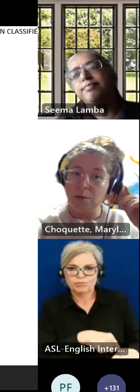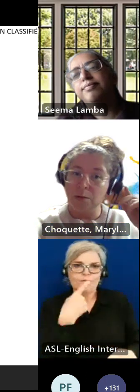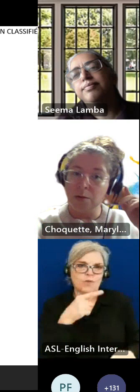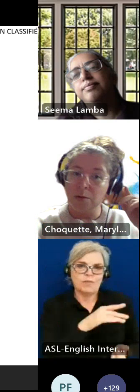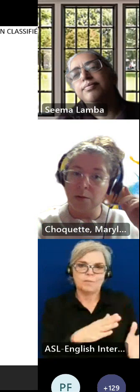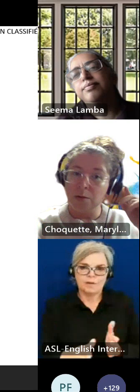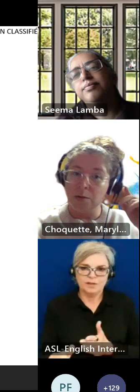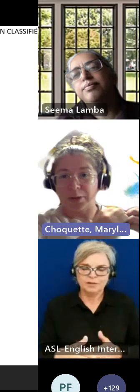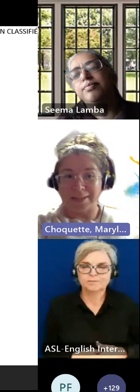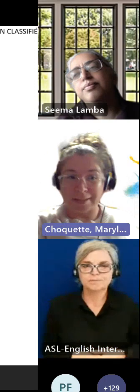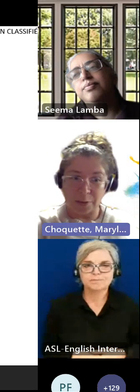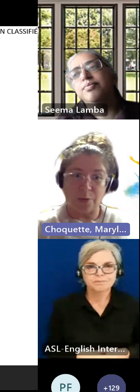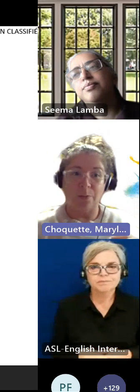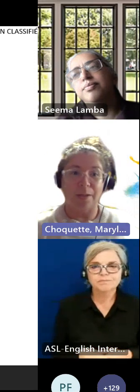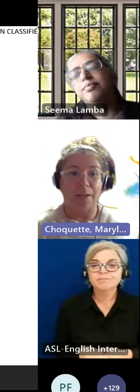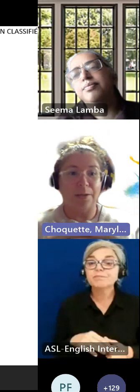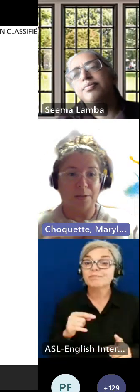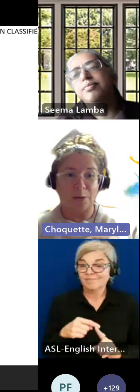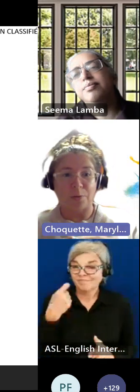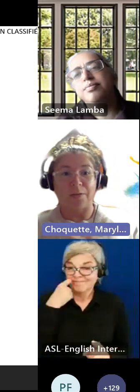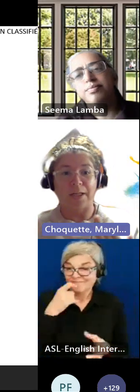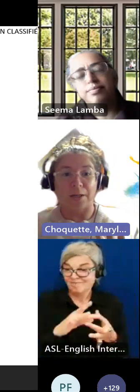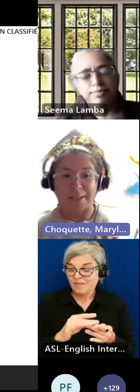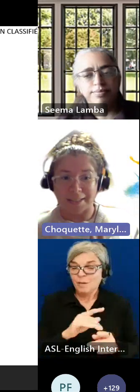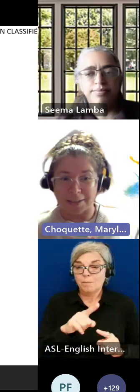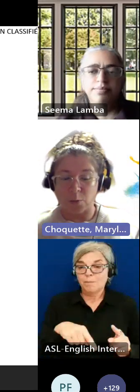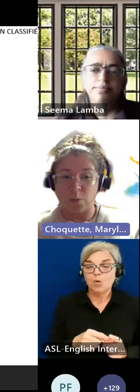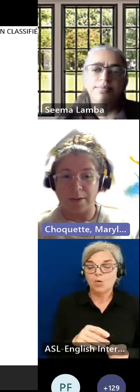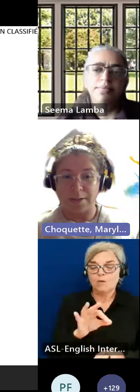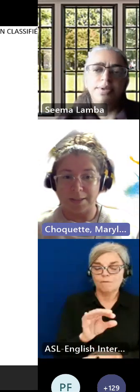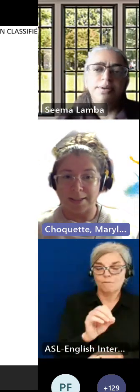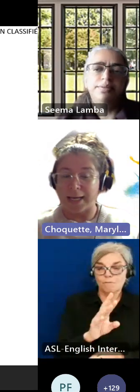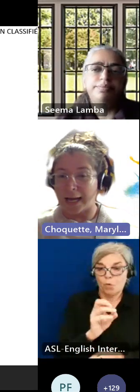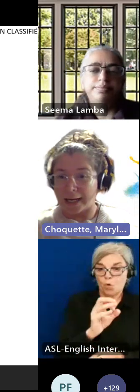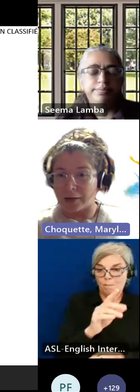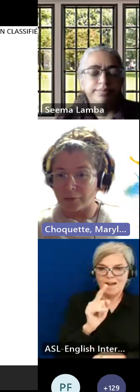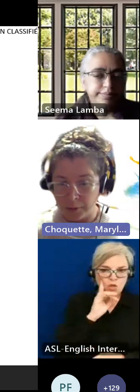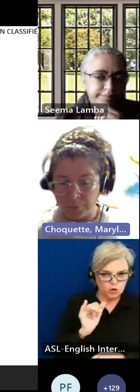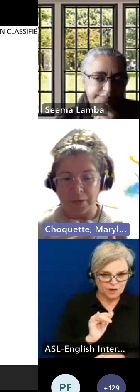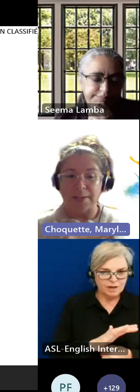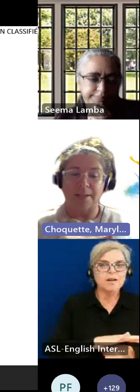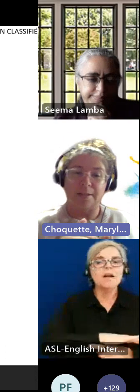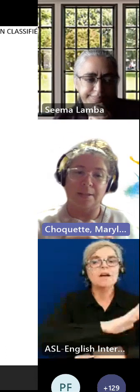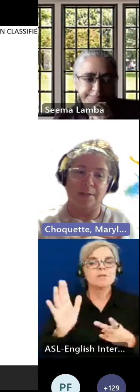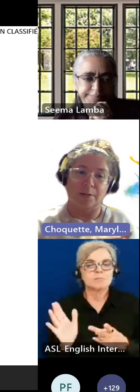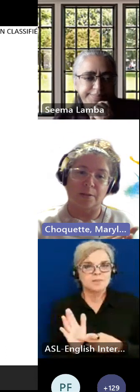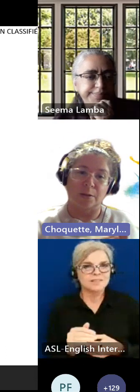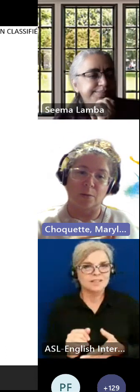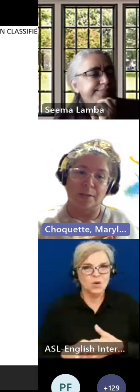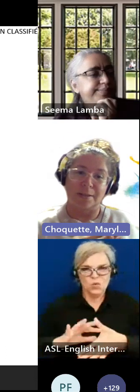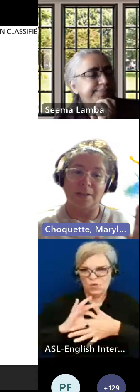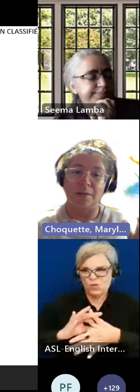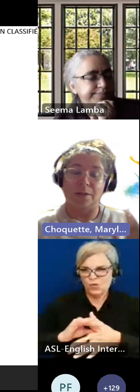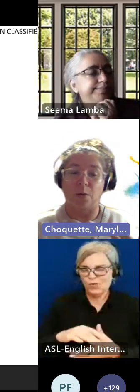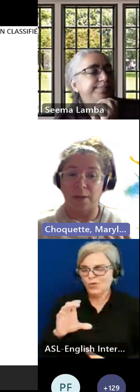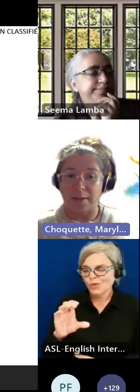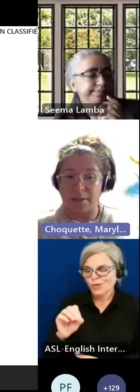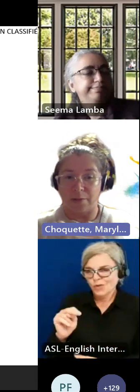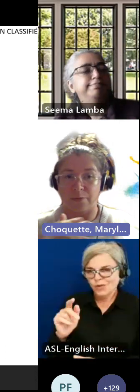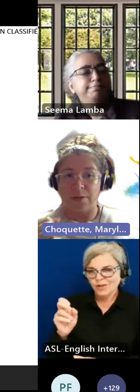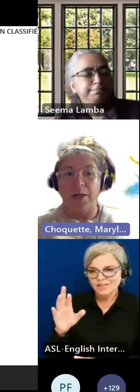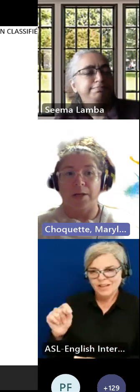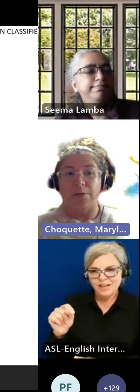So that was a format or the container within the scope of the content. So what does it have? As I say, there's a quantitative